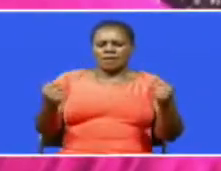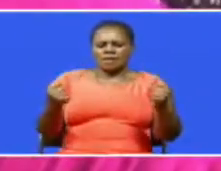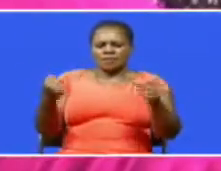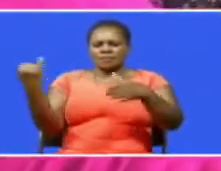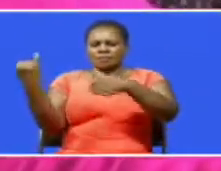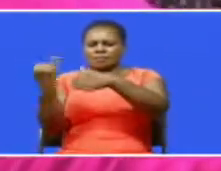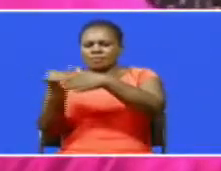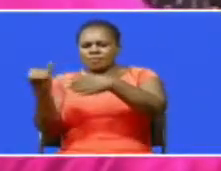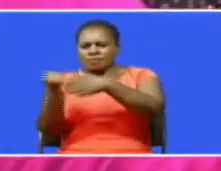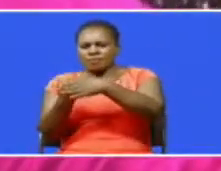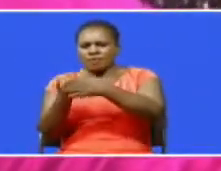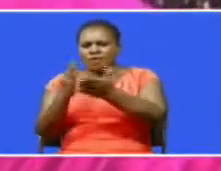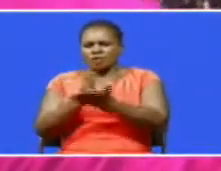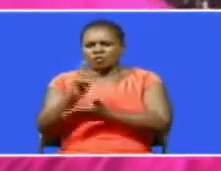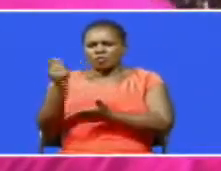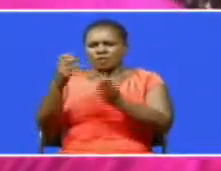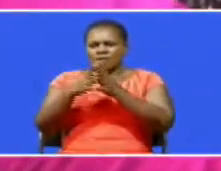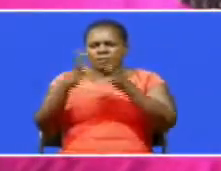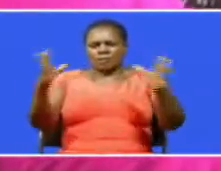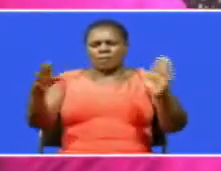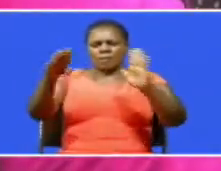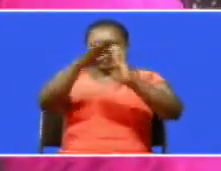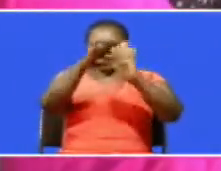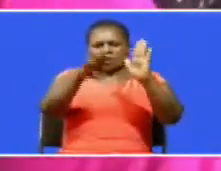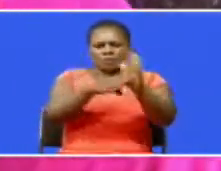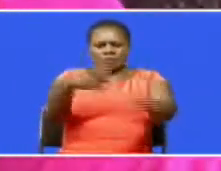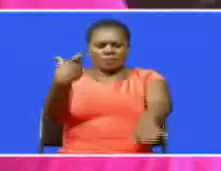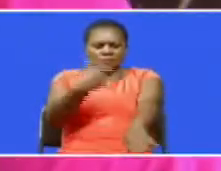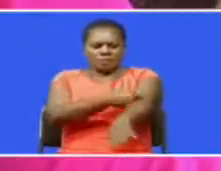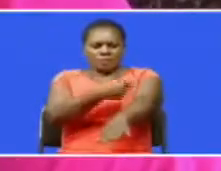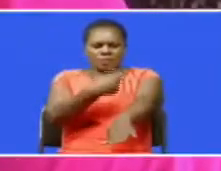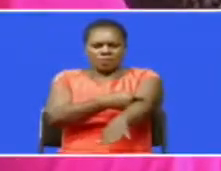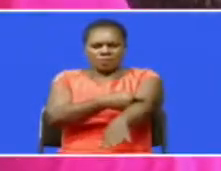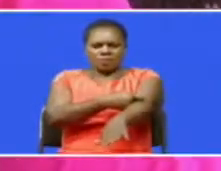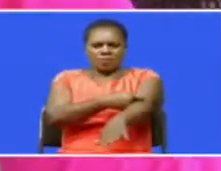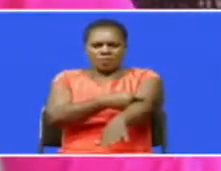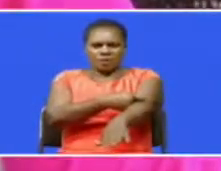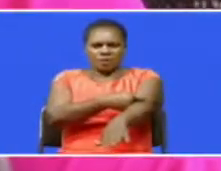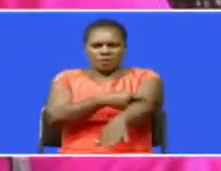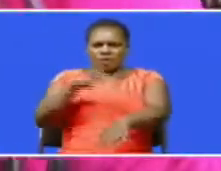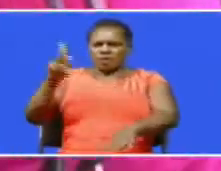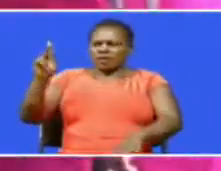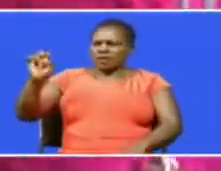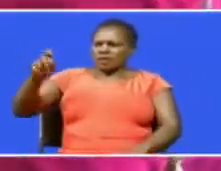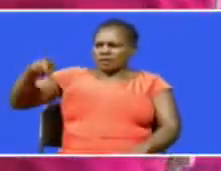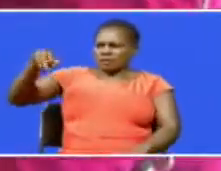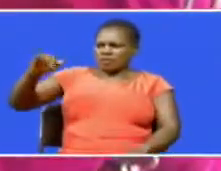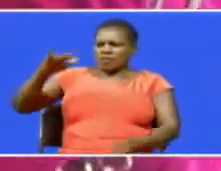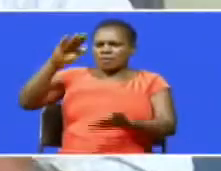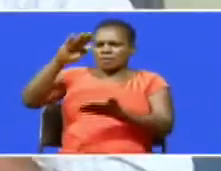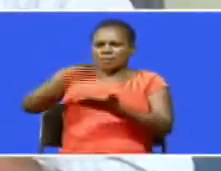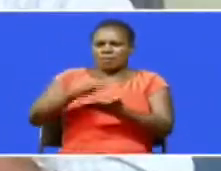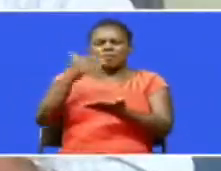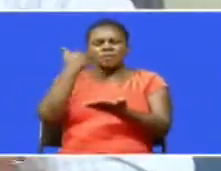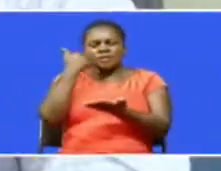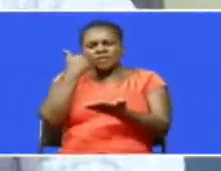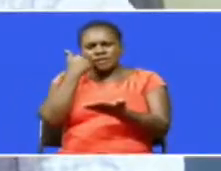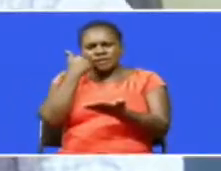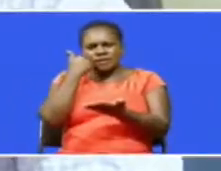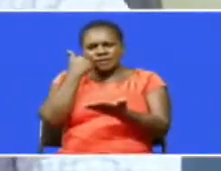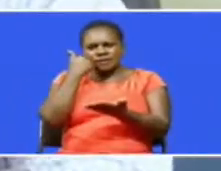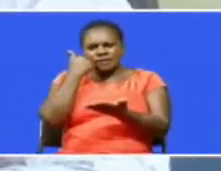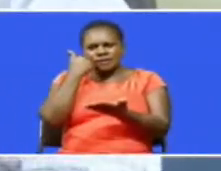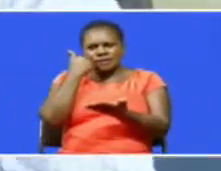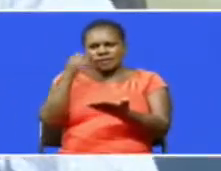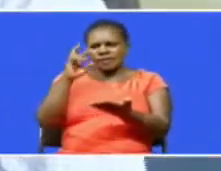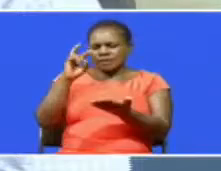interventions through the Kenya Expanded Program on Immunization, KEPI, had seen a reduction of these diseases. They